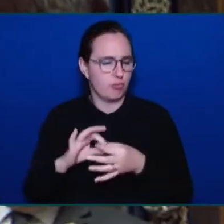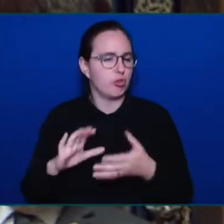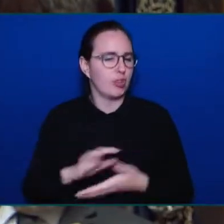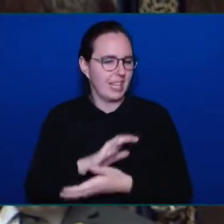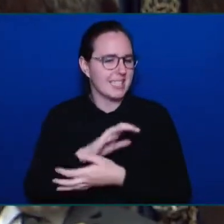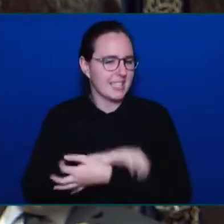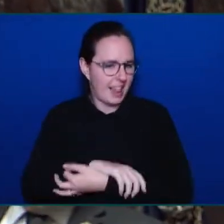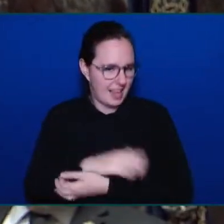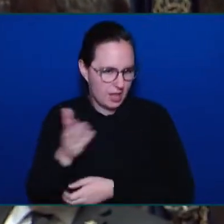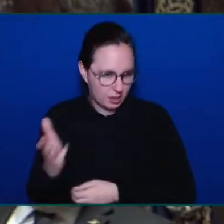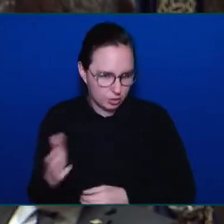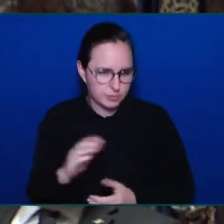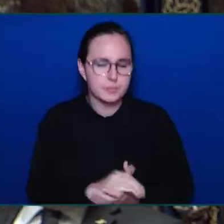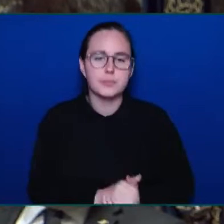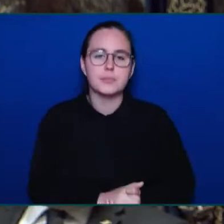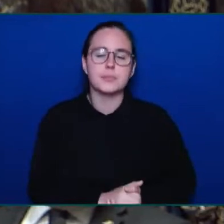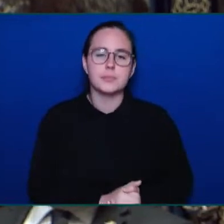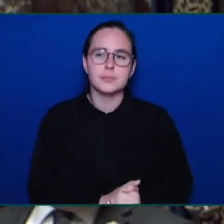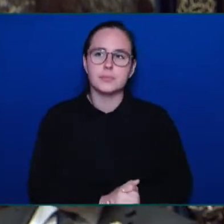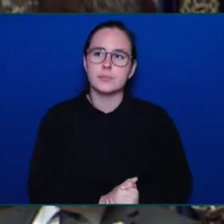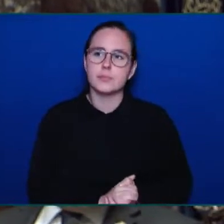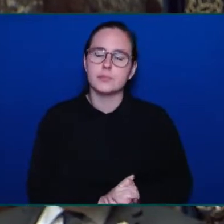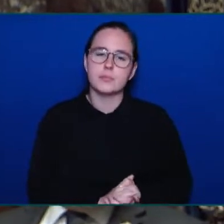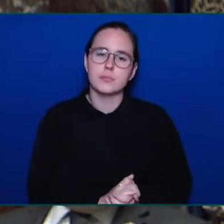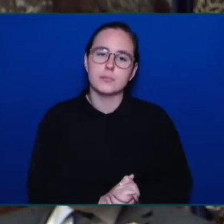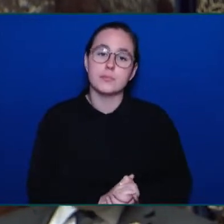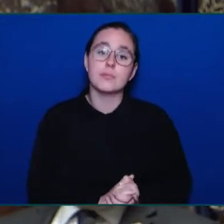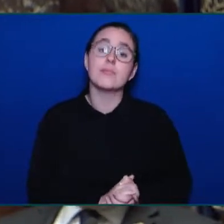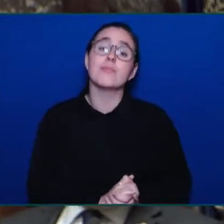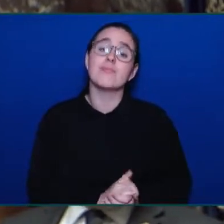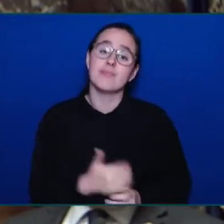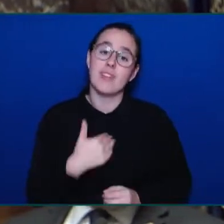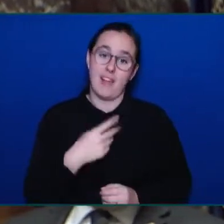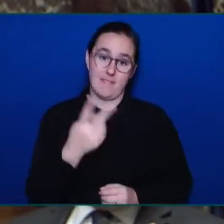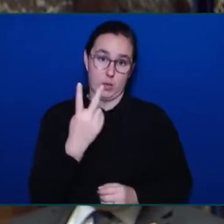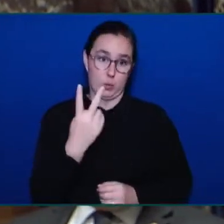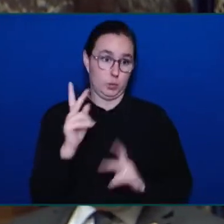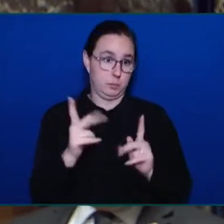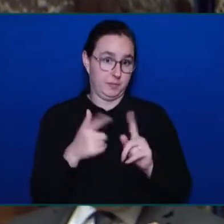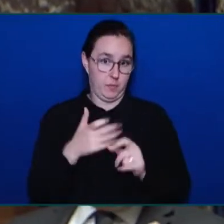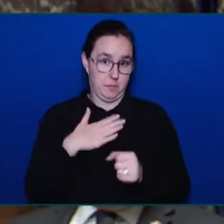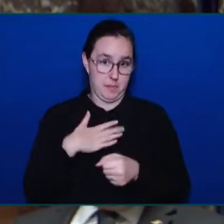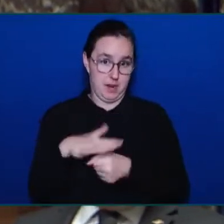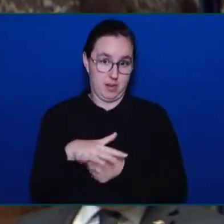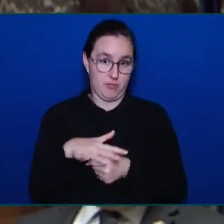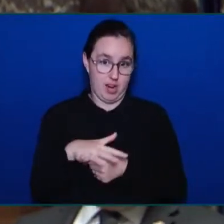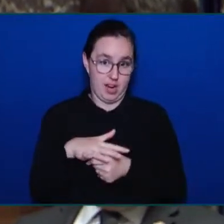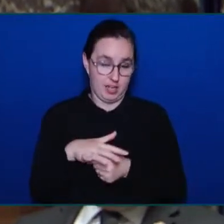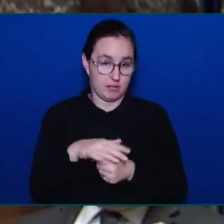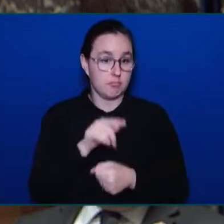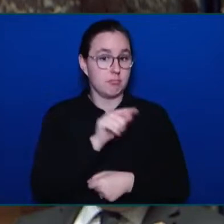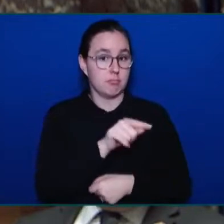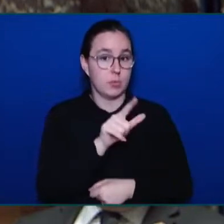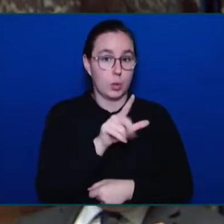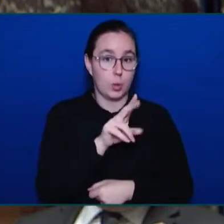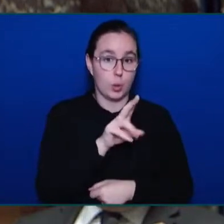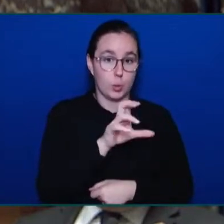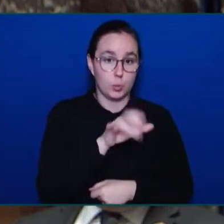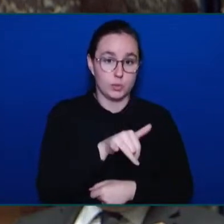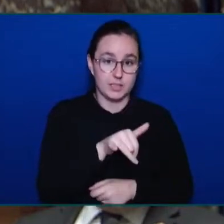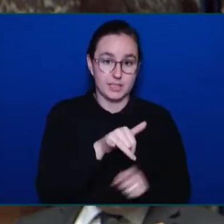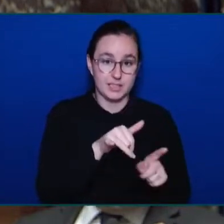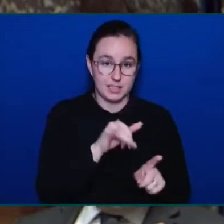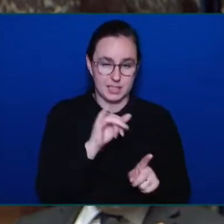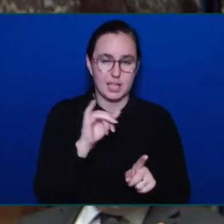House today, Lucy and Jonathan Mears. Lucy was a constituency assistant of mine when I first